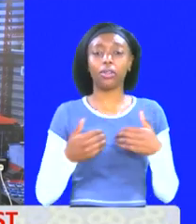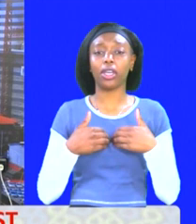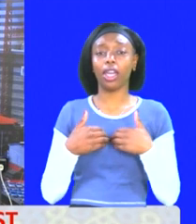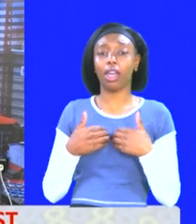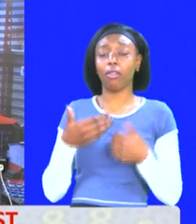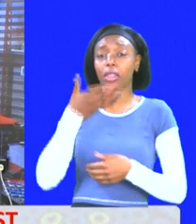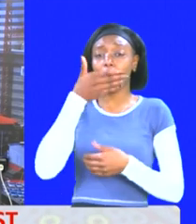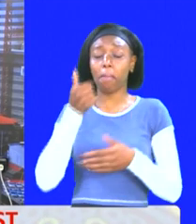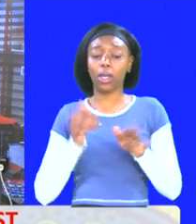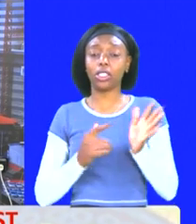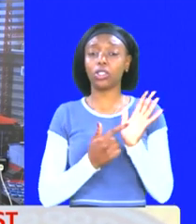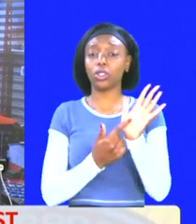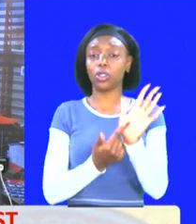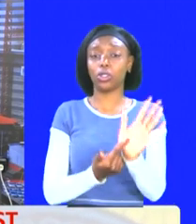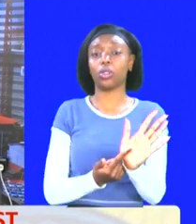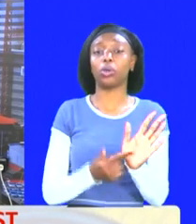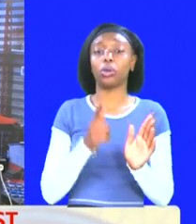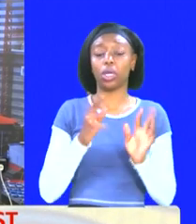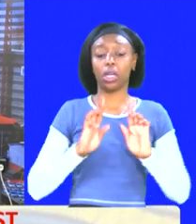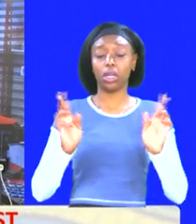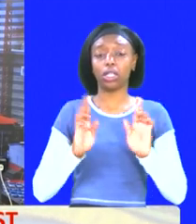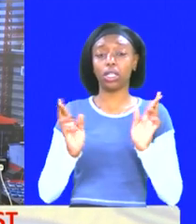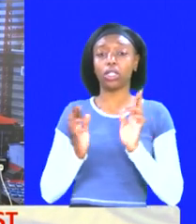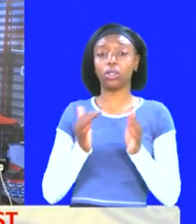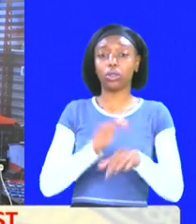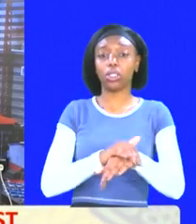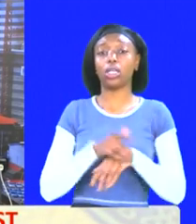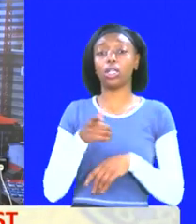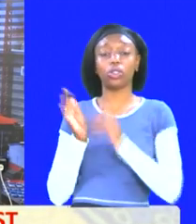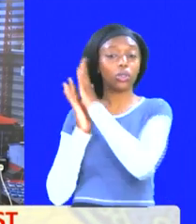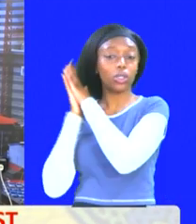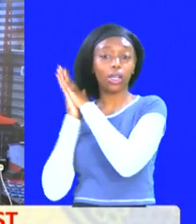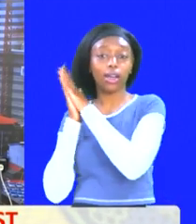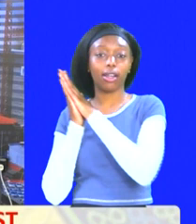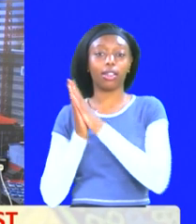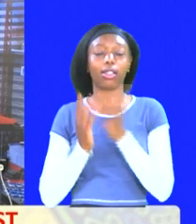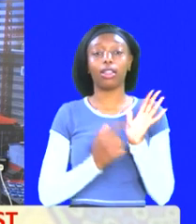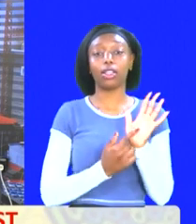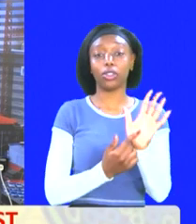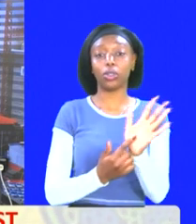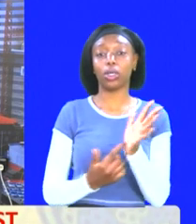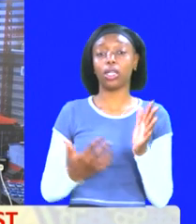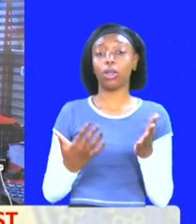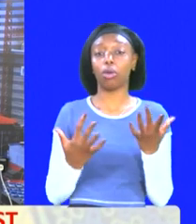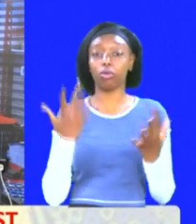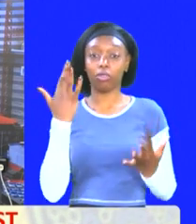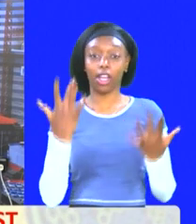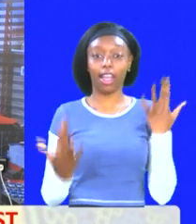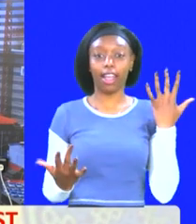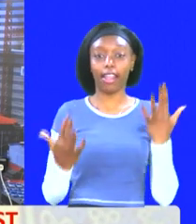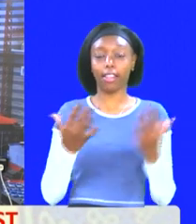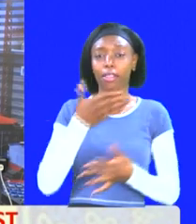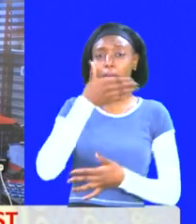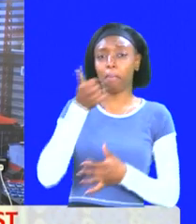that's ready to let hear some reggae niceness. Miss Kevin DJ Mesh show. Show you can lead some good reggae